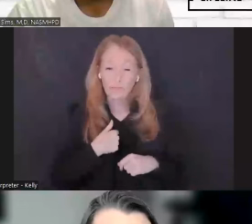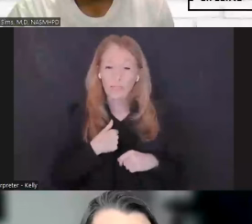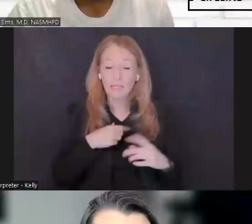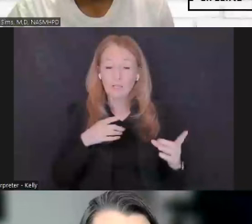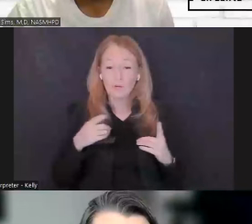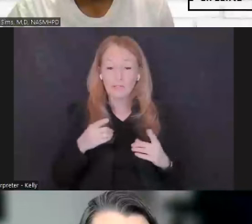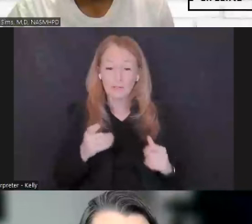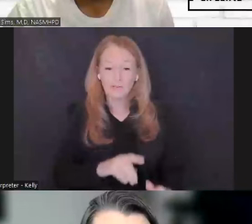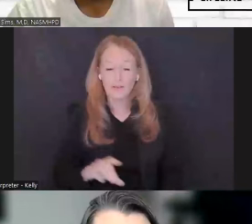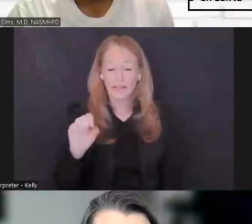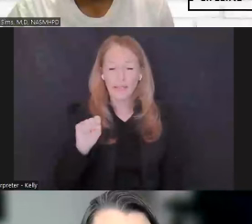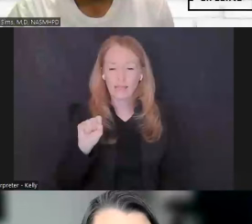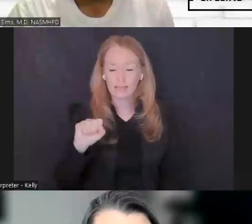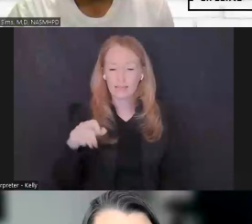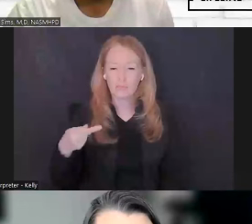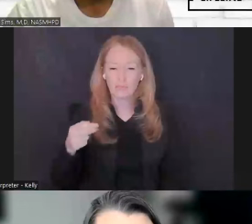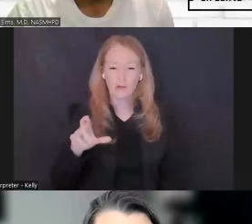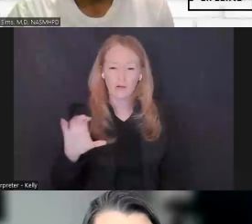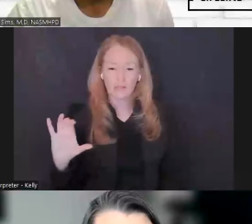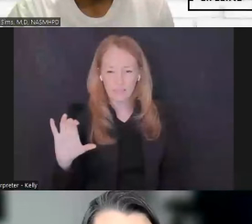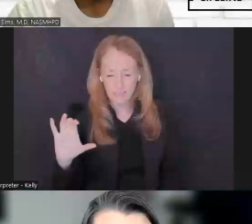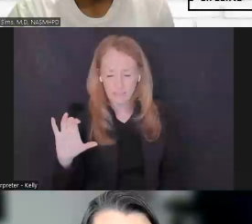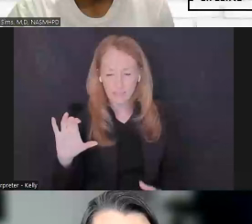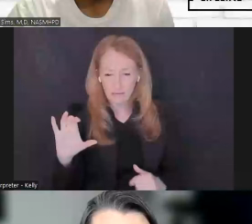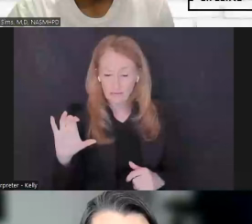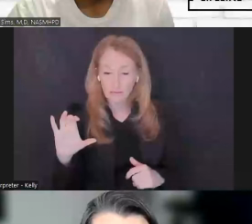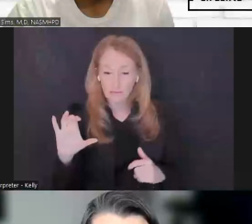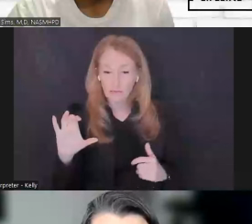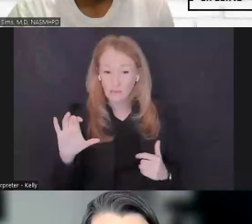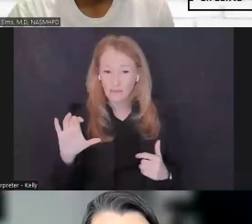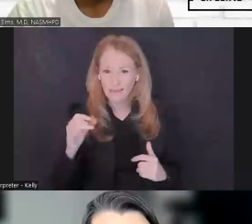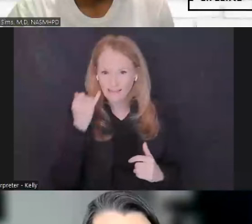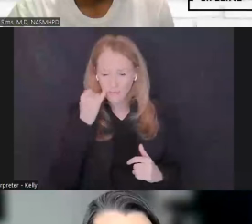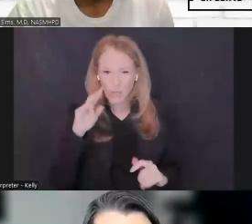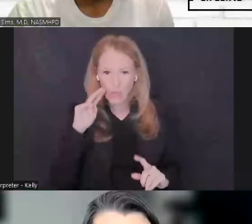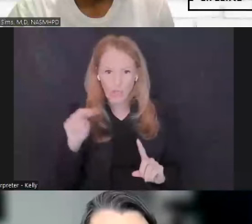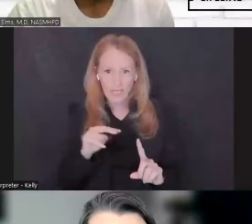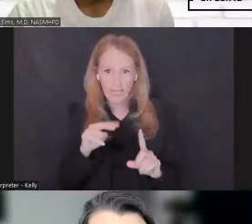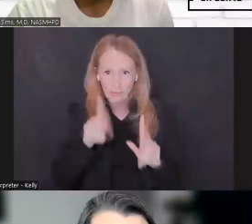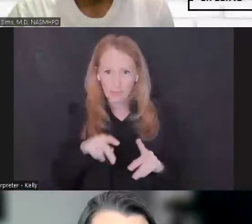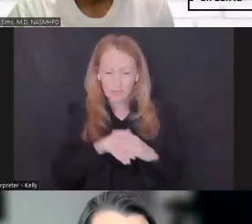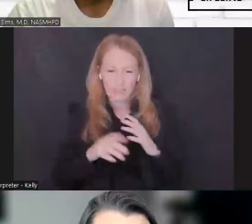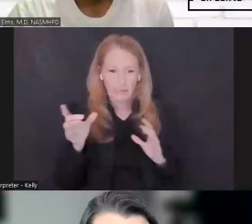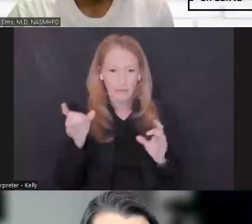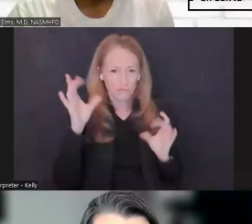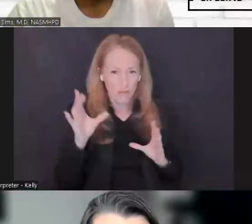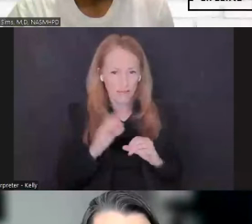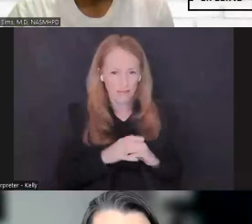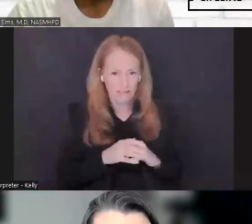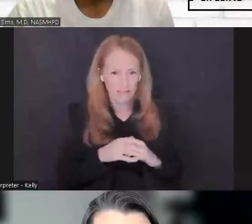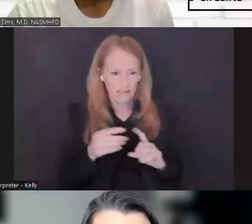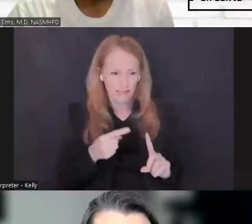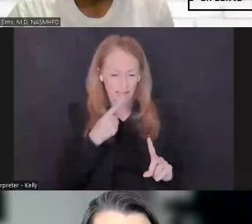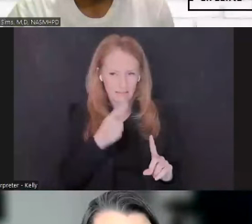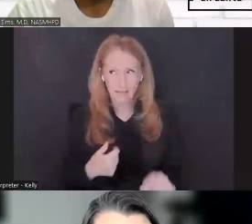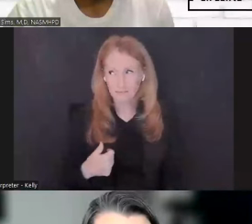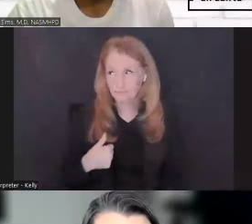pushing and promoting policies. But when we look at trauma informed, if someone in crisis says, I don't feel safe, we